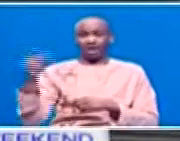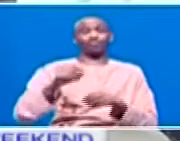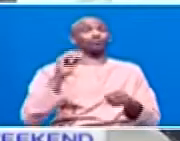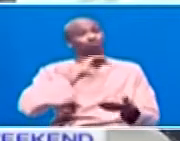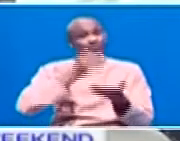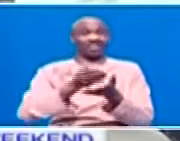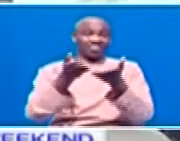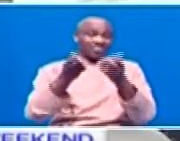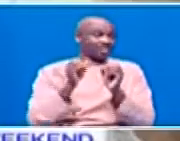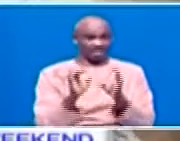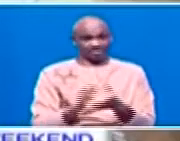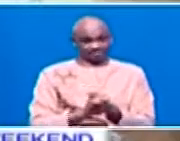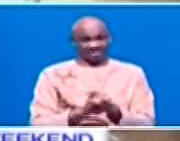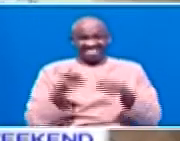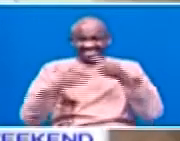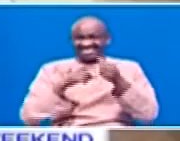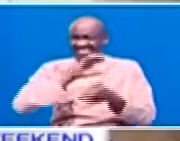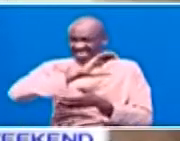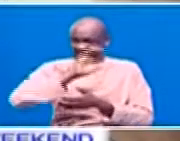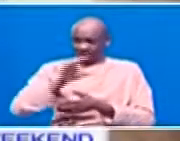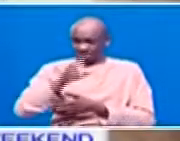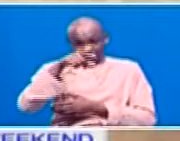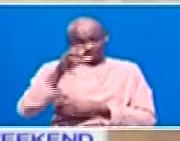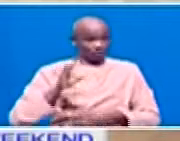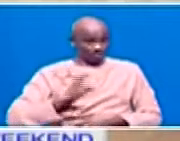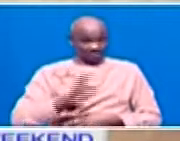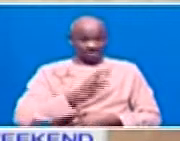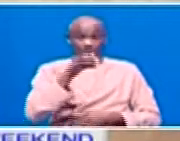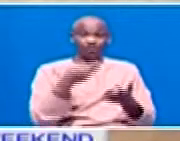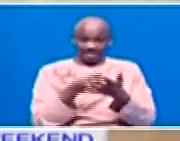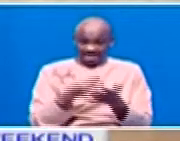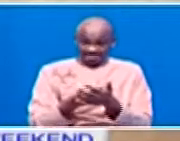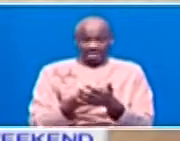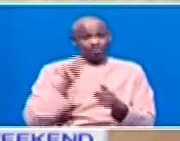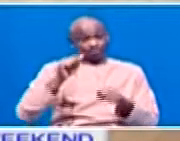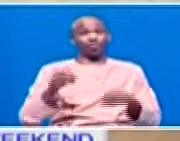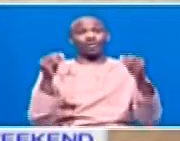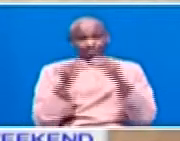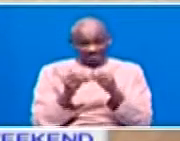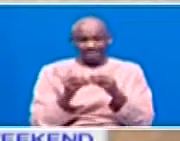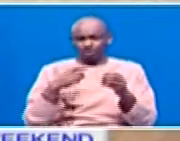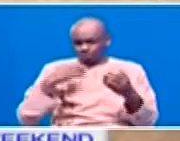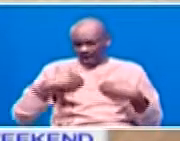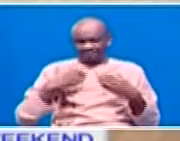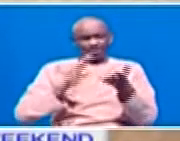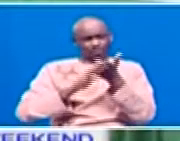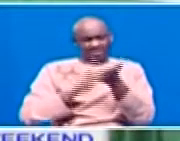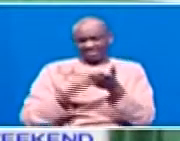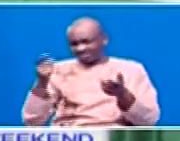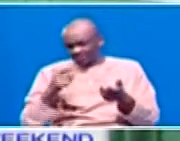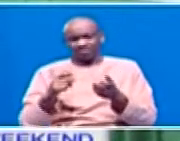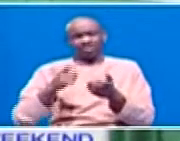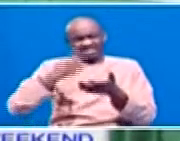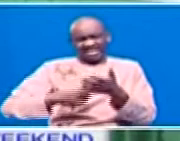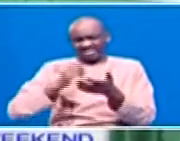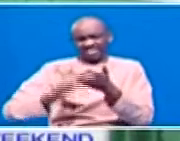region. The six counties' executive committee on finance will be required to meet and harmonize recommended levies in their